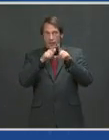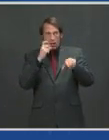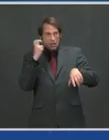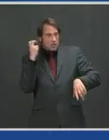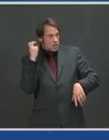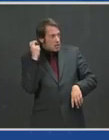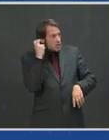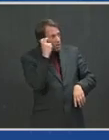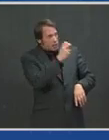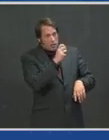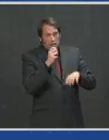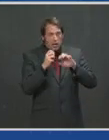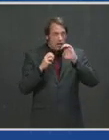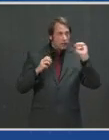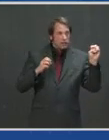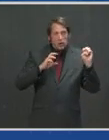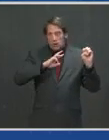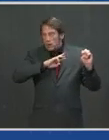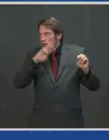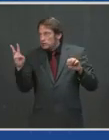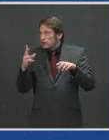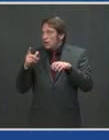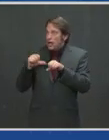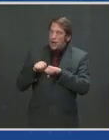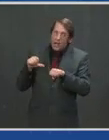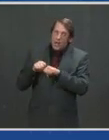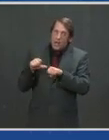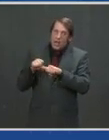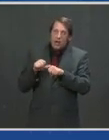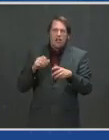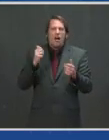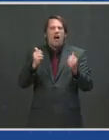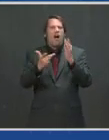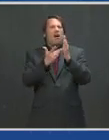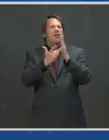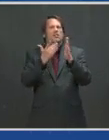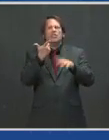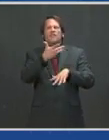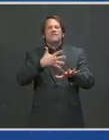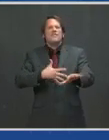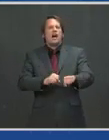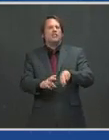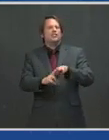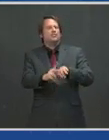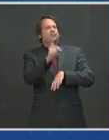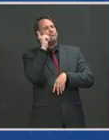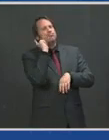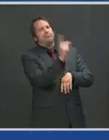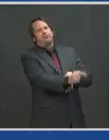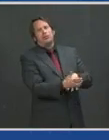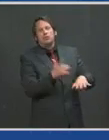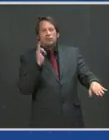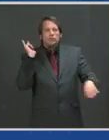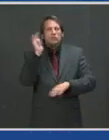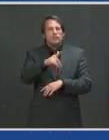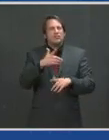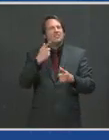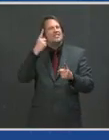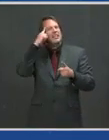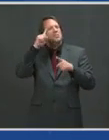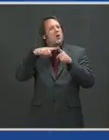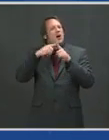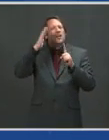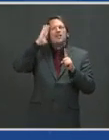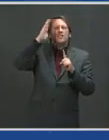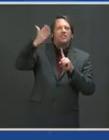close to as fast as you can go across the country in a plane. Imagine your children growing up